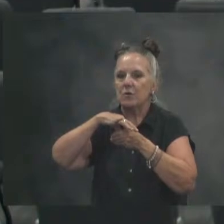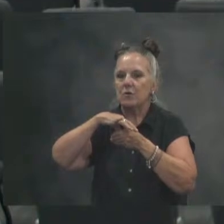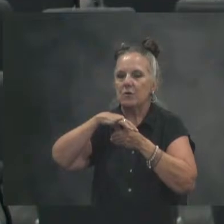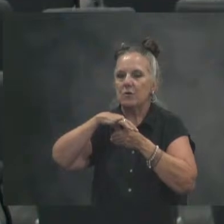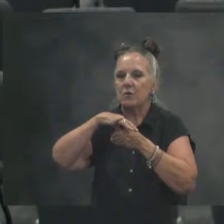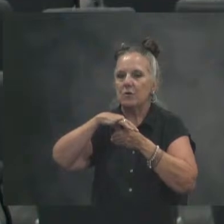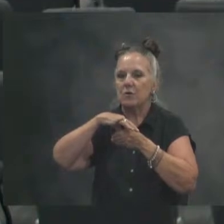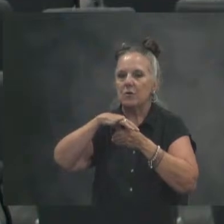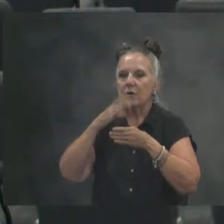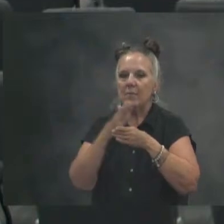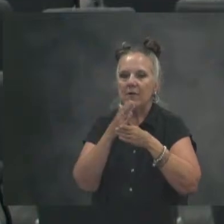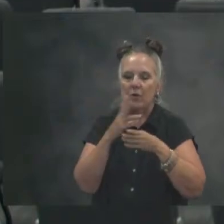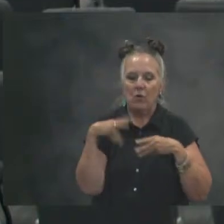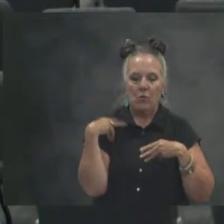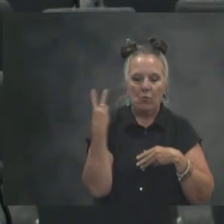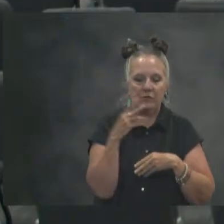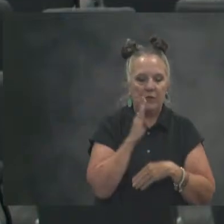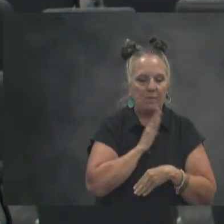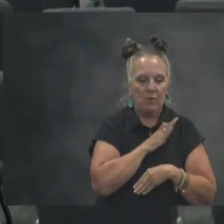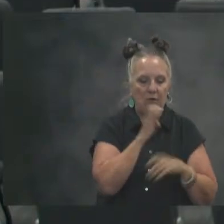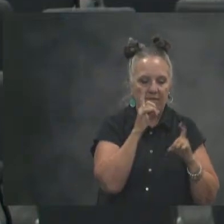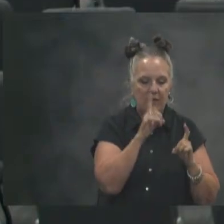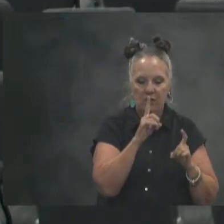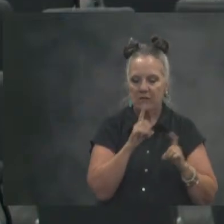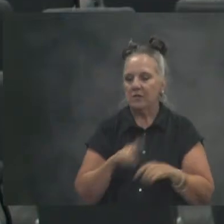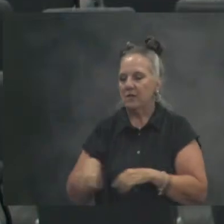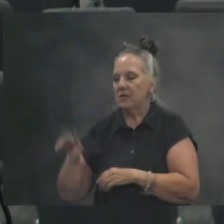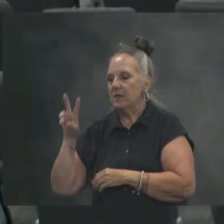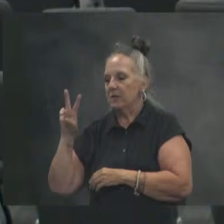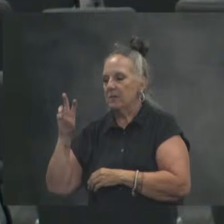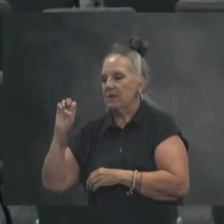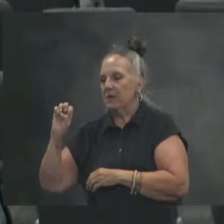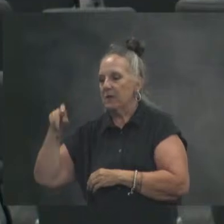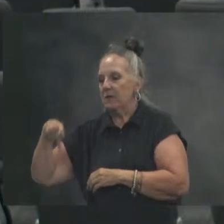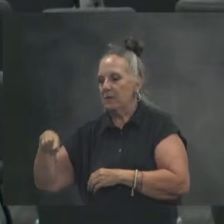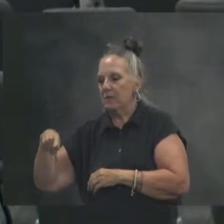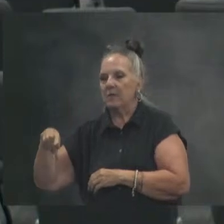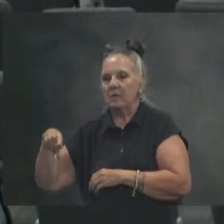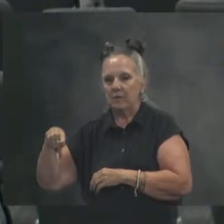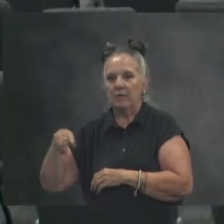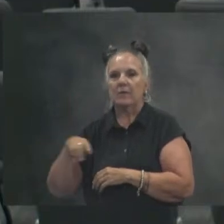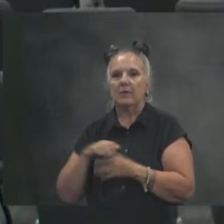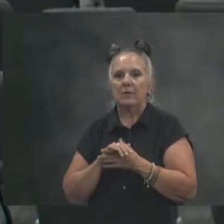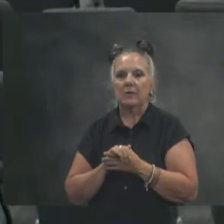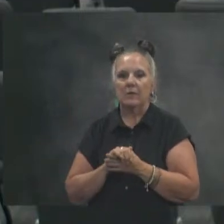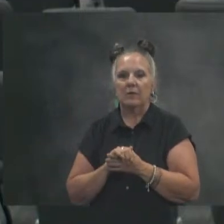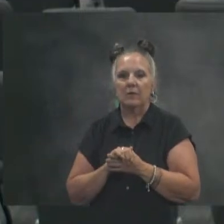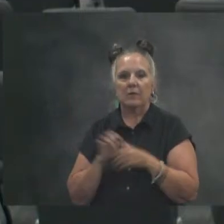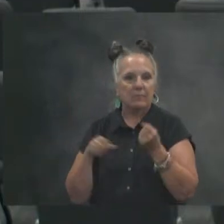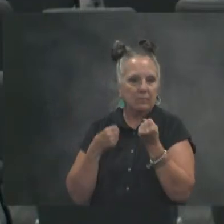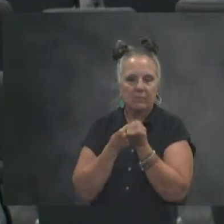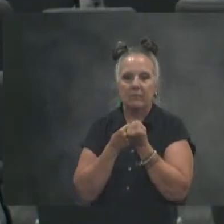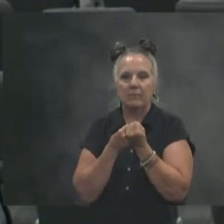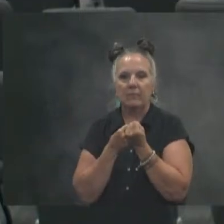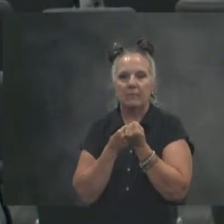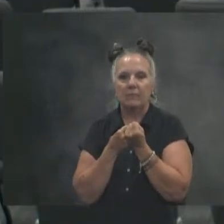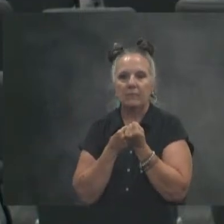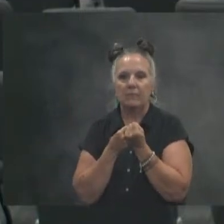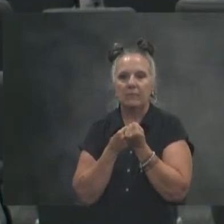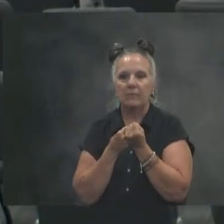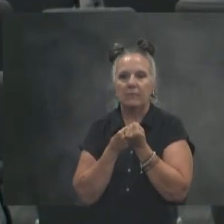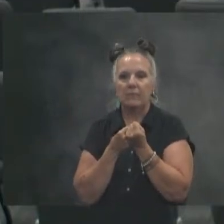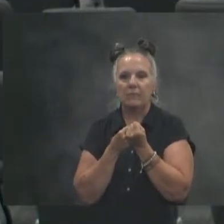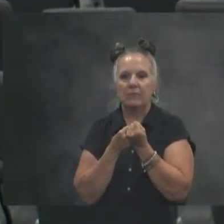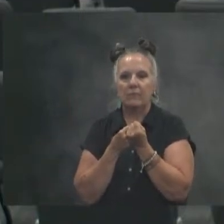the Washington County Board of Education and the Washington County Educational Support Personnel. All those in favor? All right, we